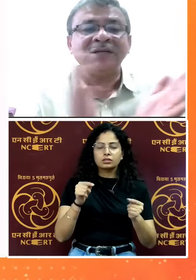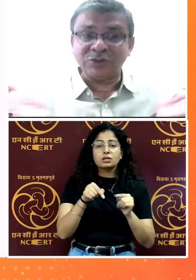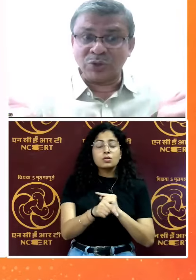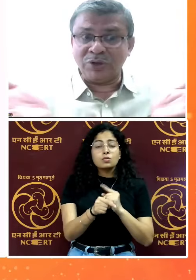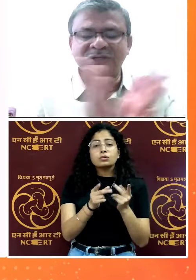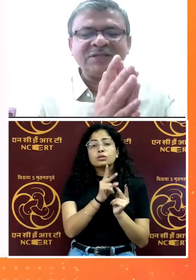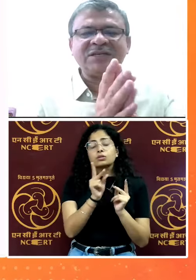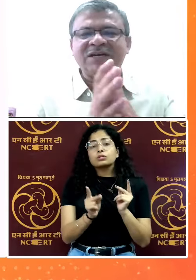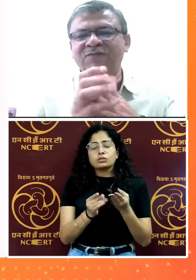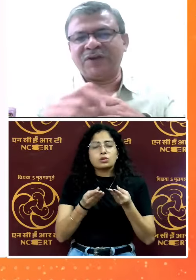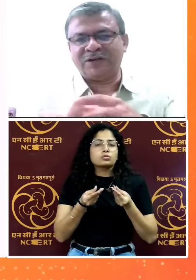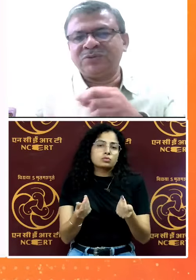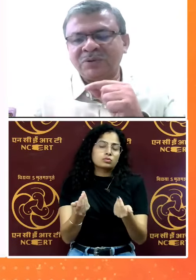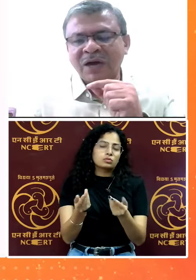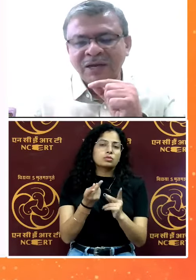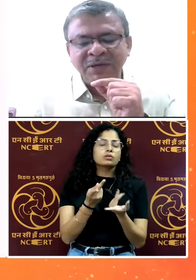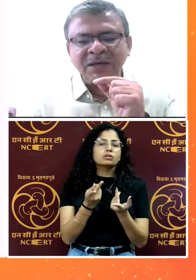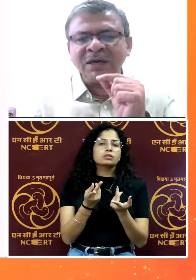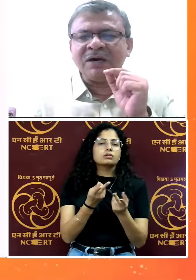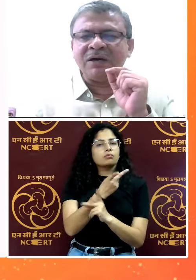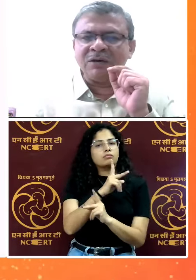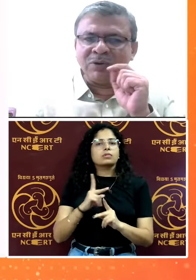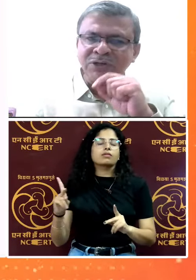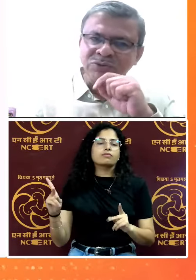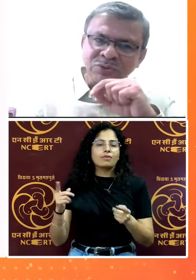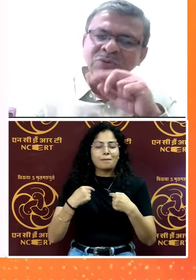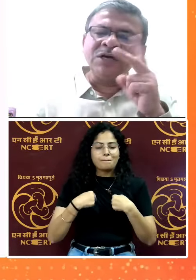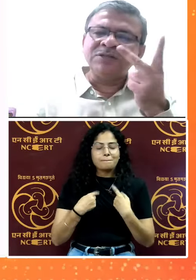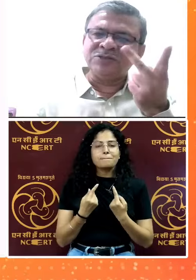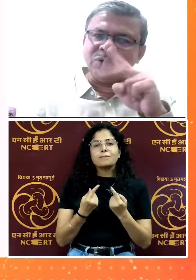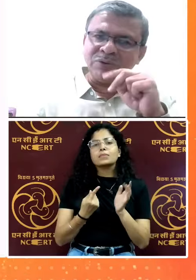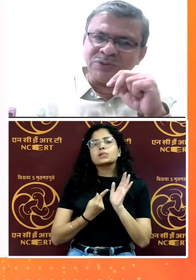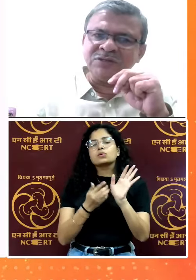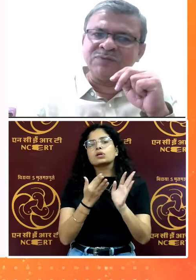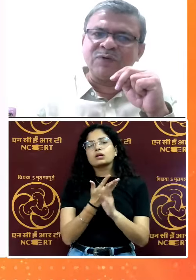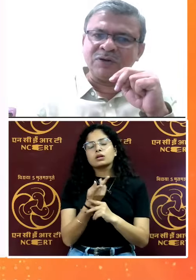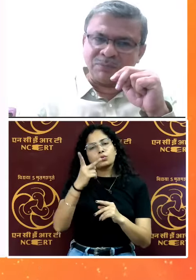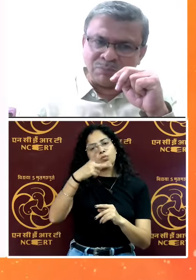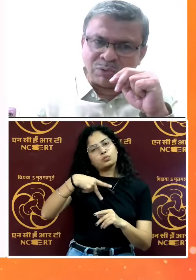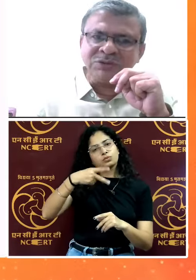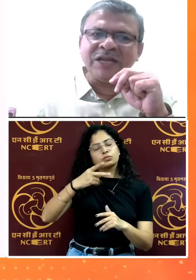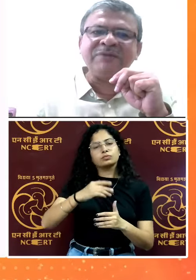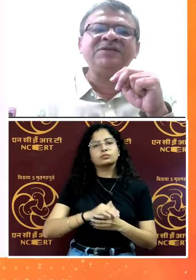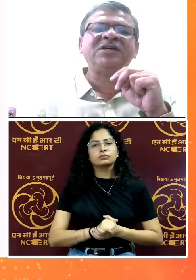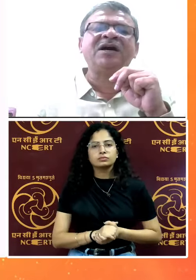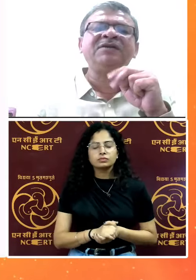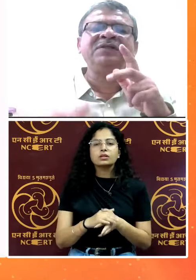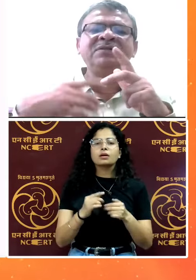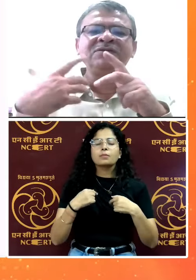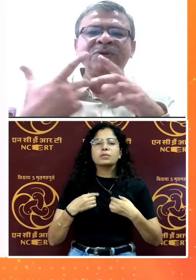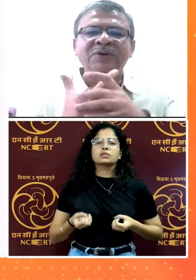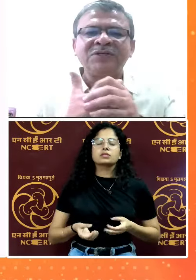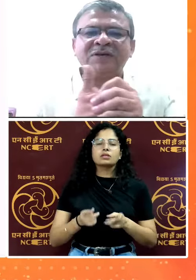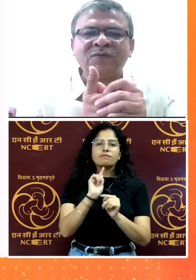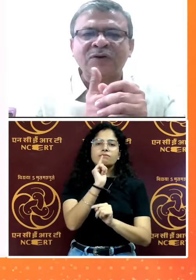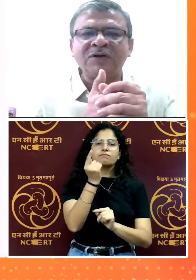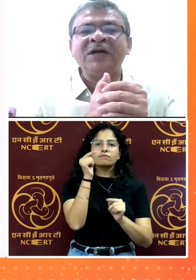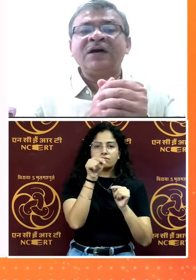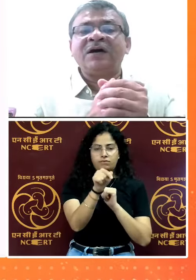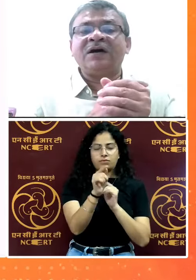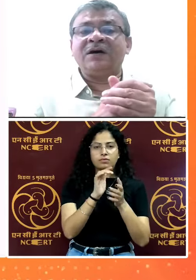them, solutions are different. So I'll be going through the solutions for both. Let me start with the